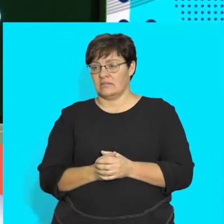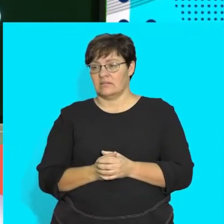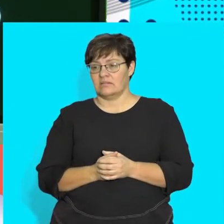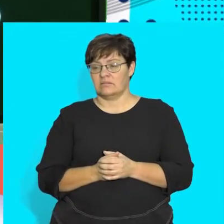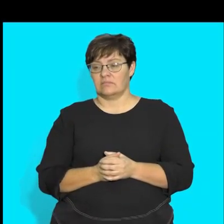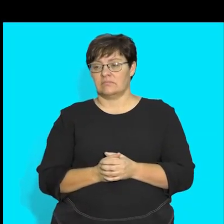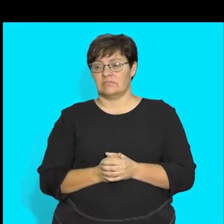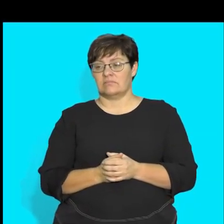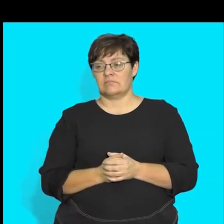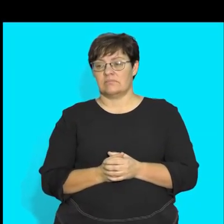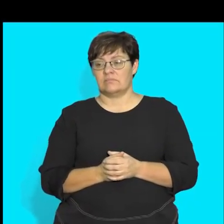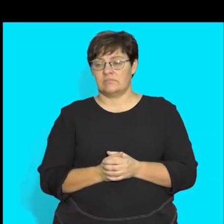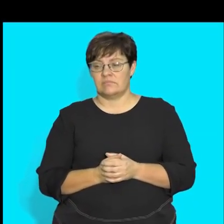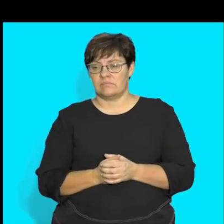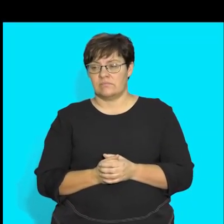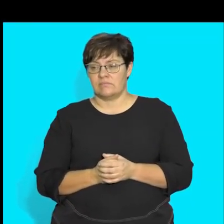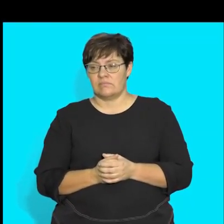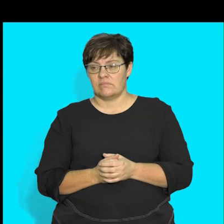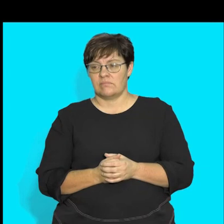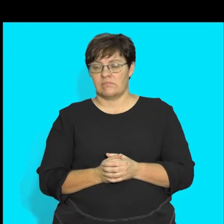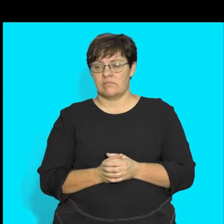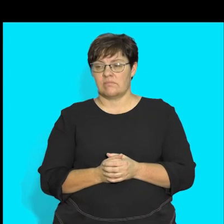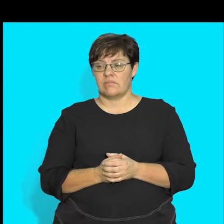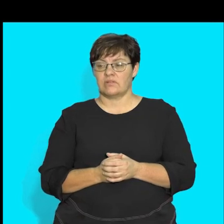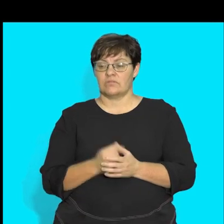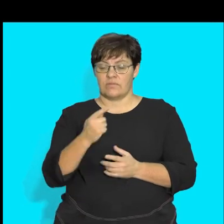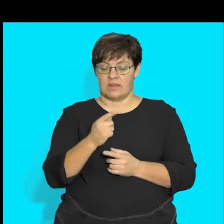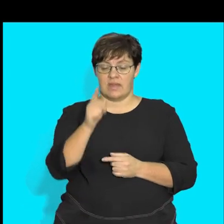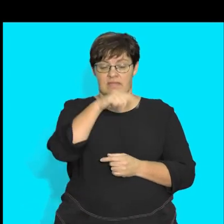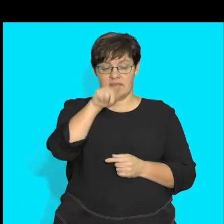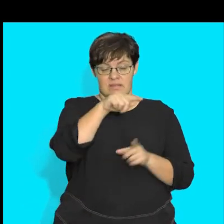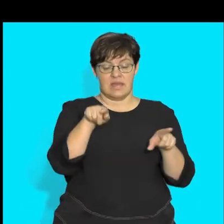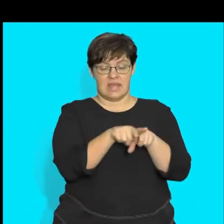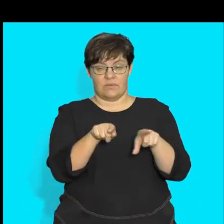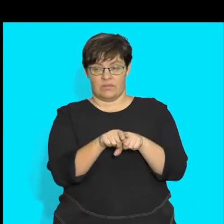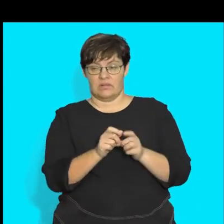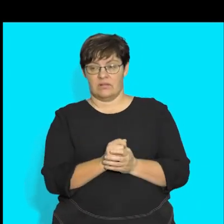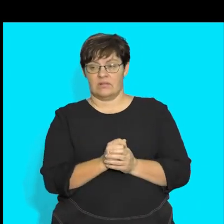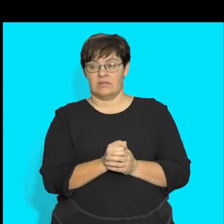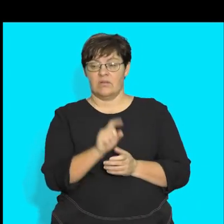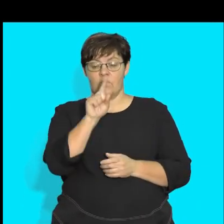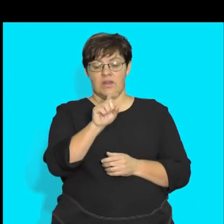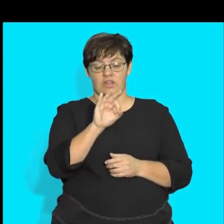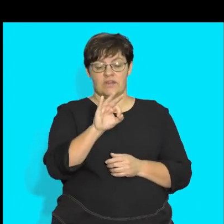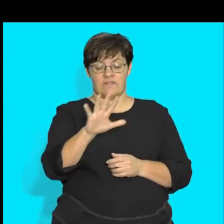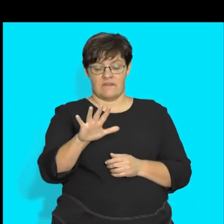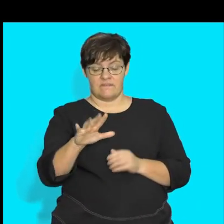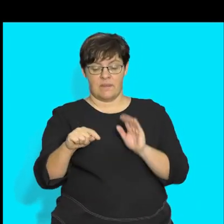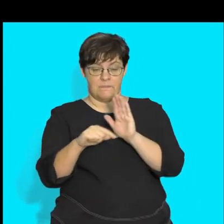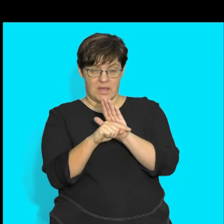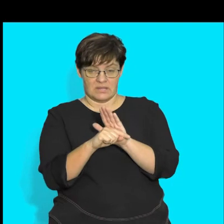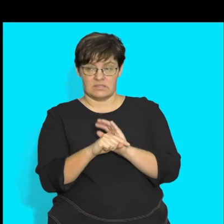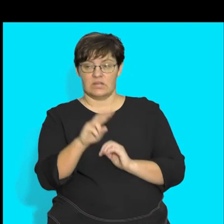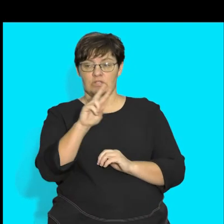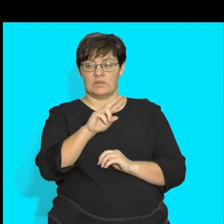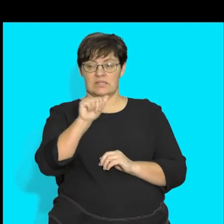my triangle. And that's sort of exactly what we're going to do here. Is we've simplified this already, but theta is equal to